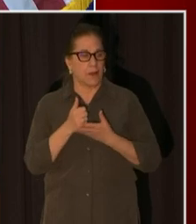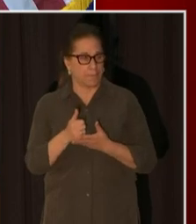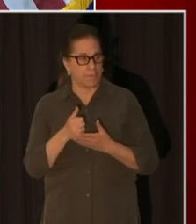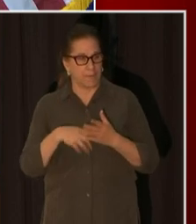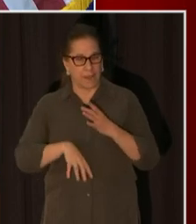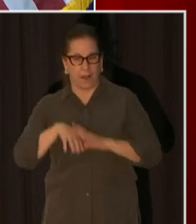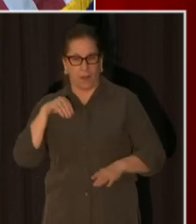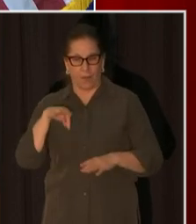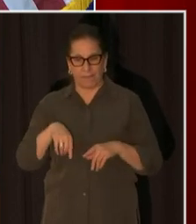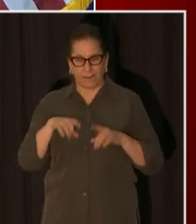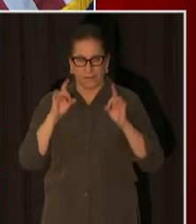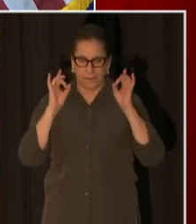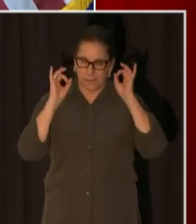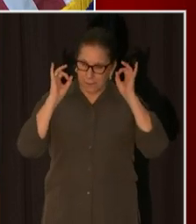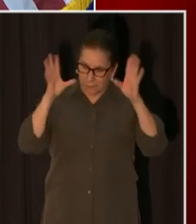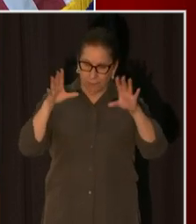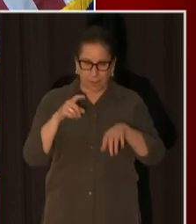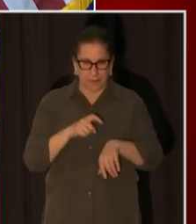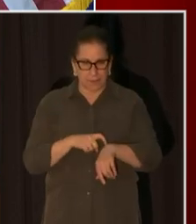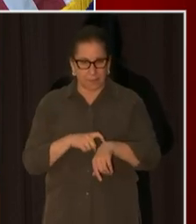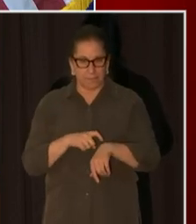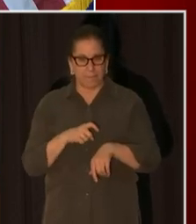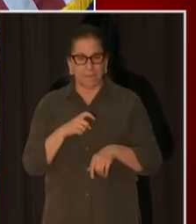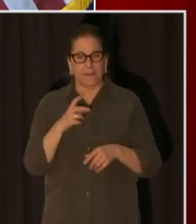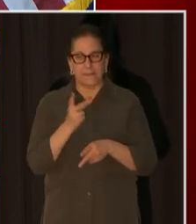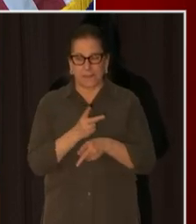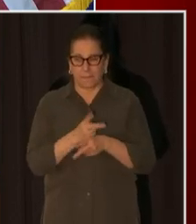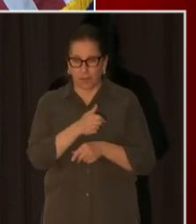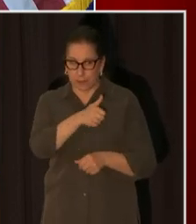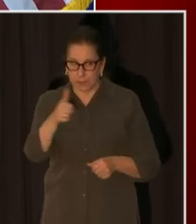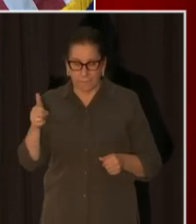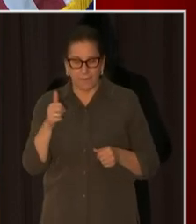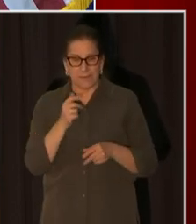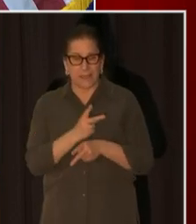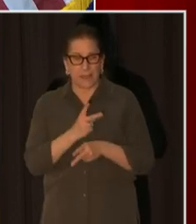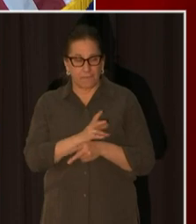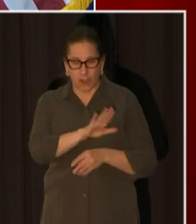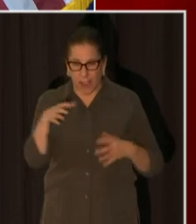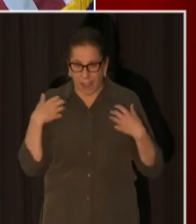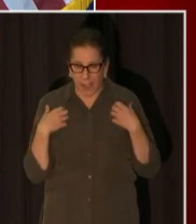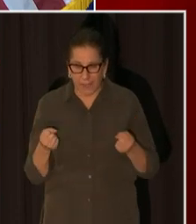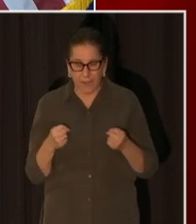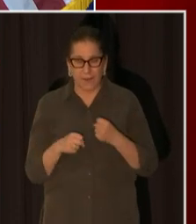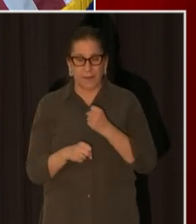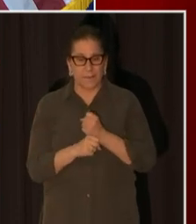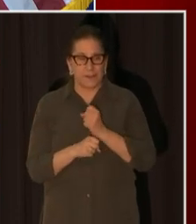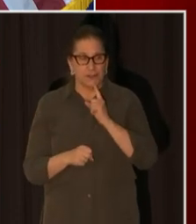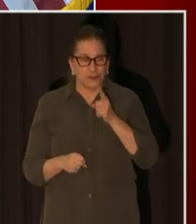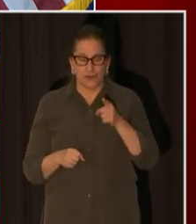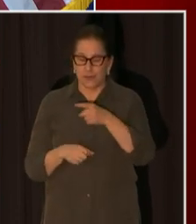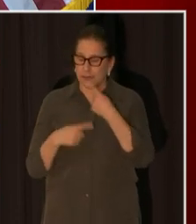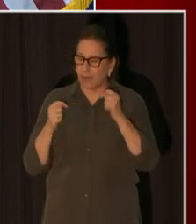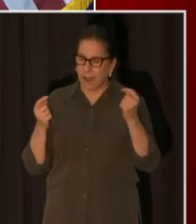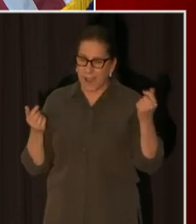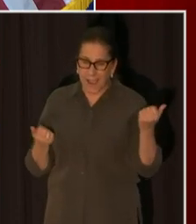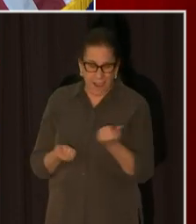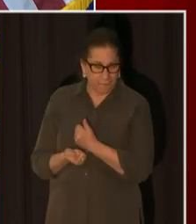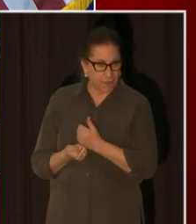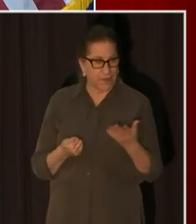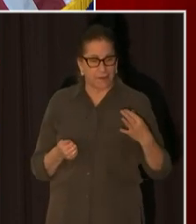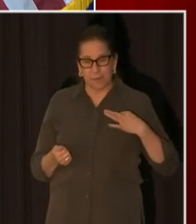on shifting sand, right? And so there are no more business norms. People can't shake hands.